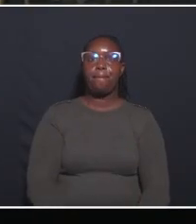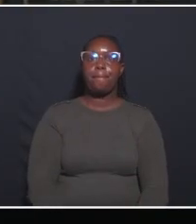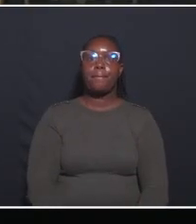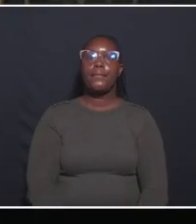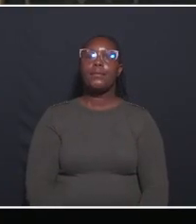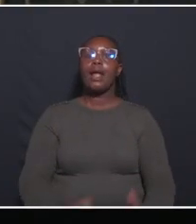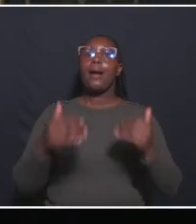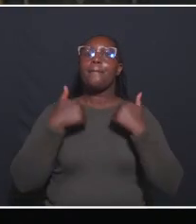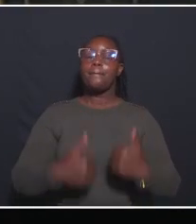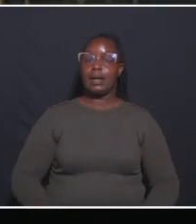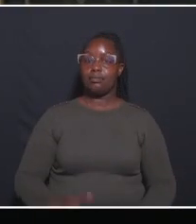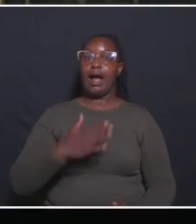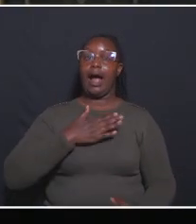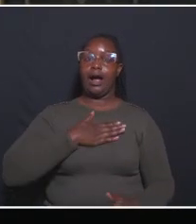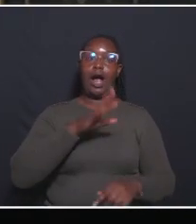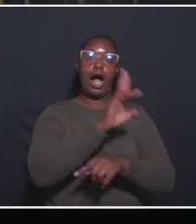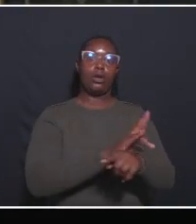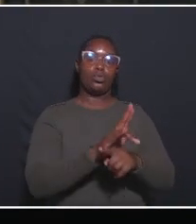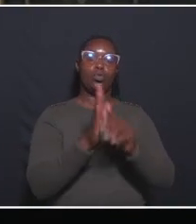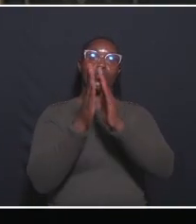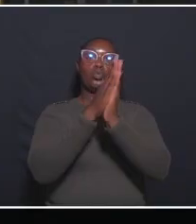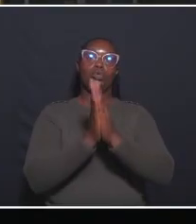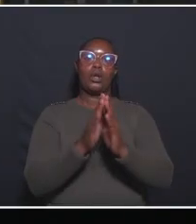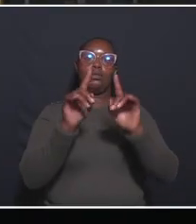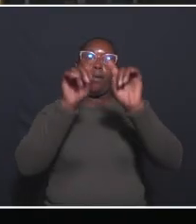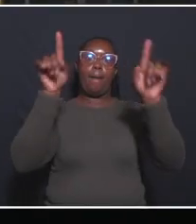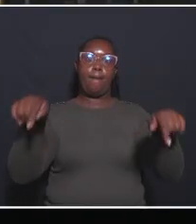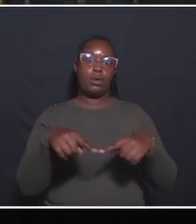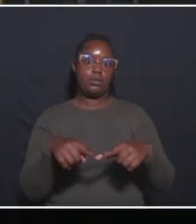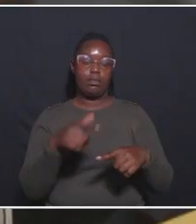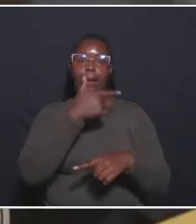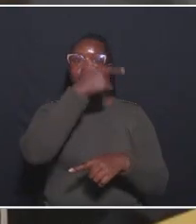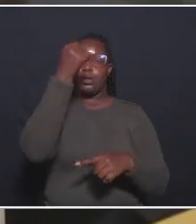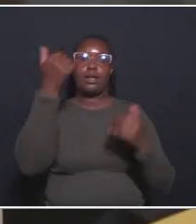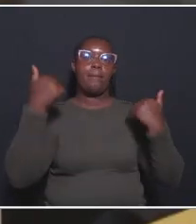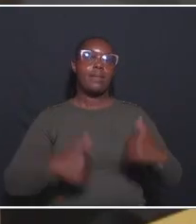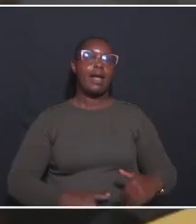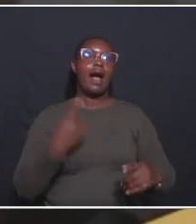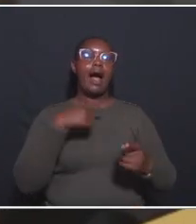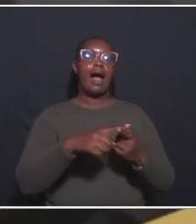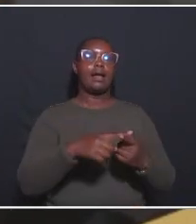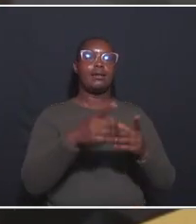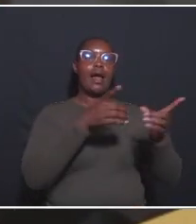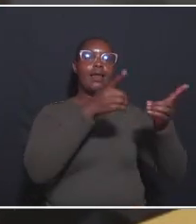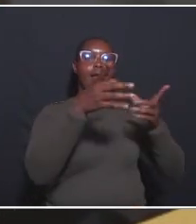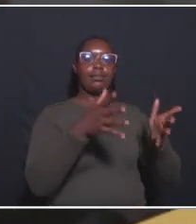Personally, I use storyboards because I direct a lot. And majority of